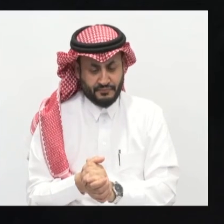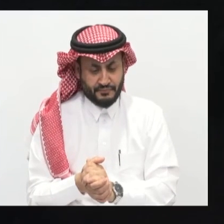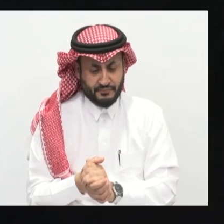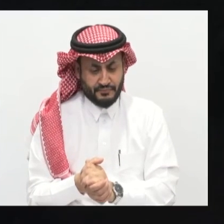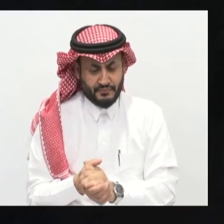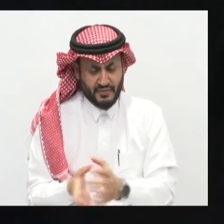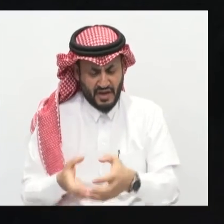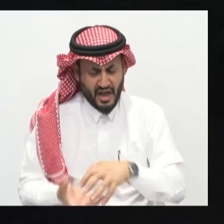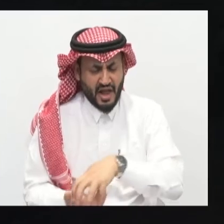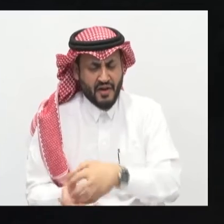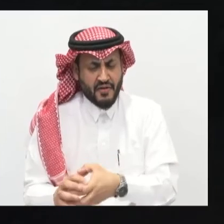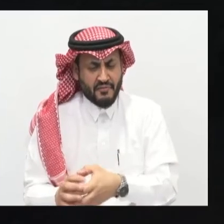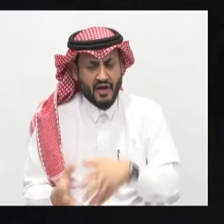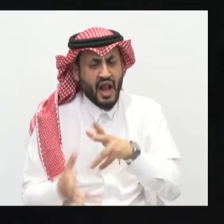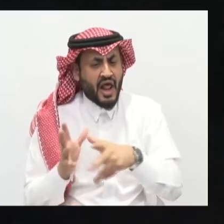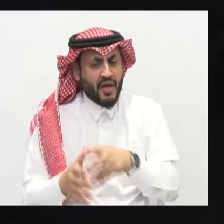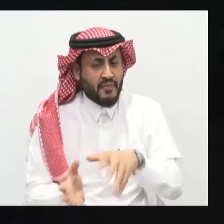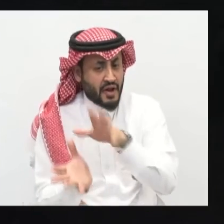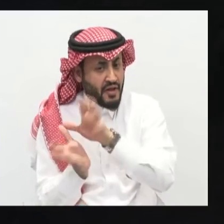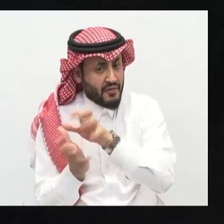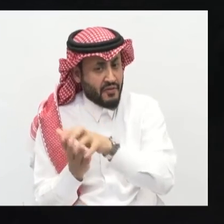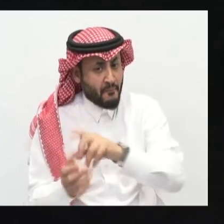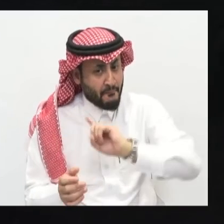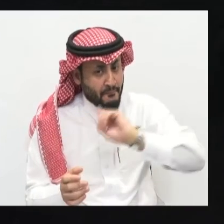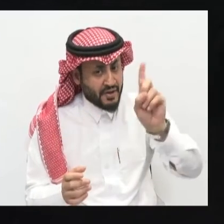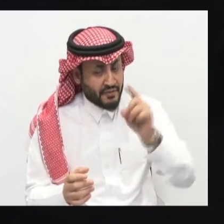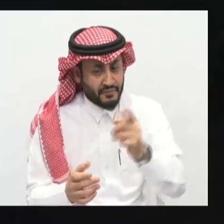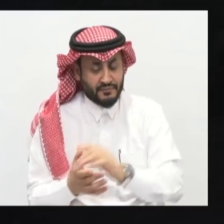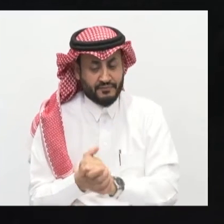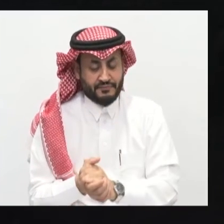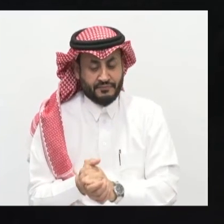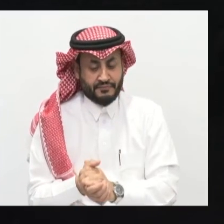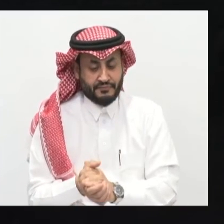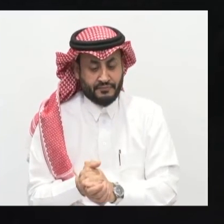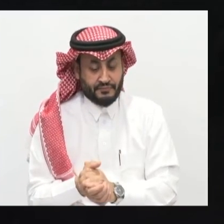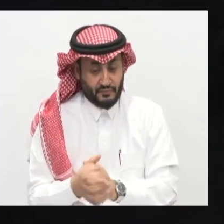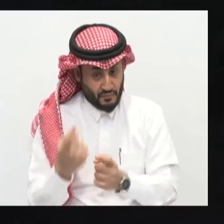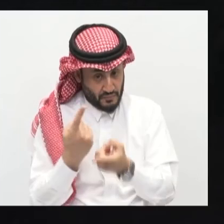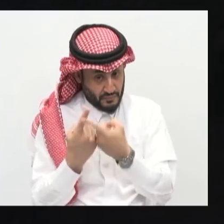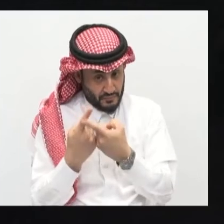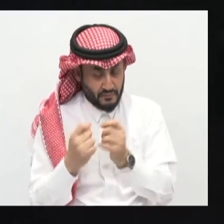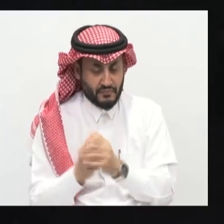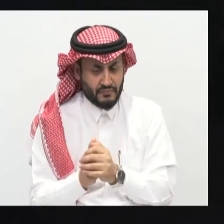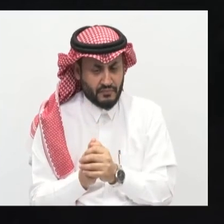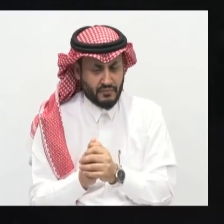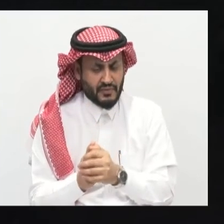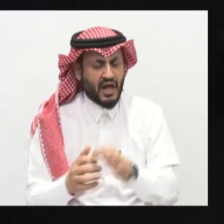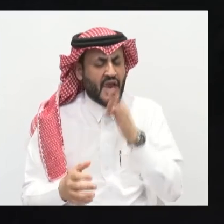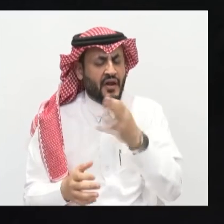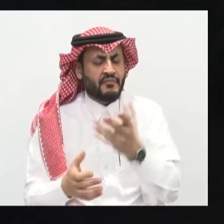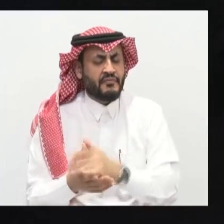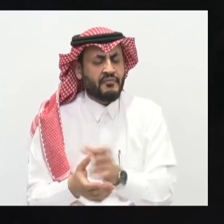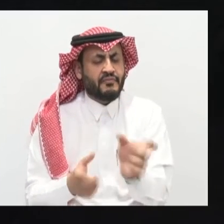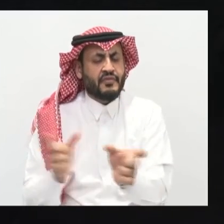holding a cube in his hand, but he's talking about the dinosaur at the back of the room. And it's one dinosaur. So what do you think he's going to